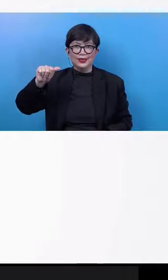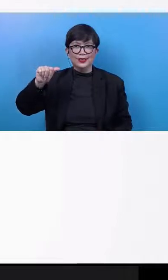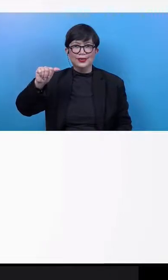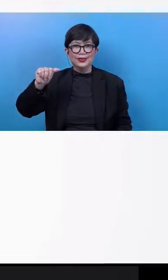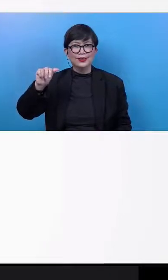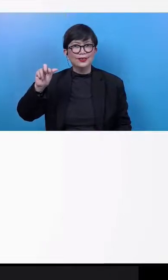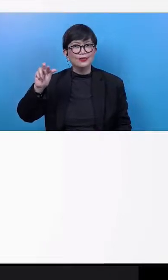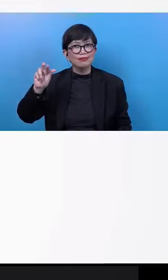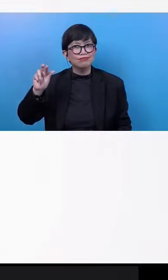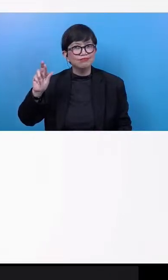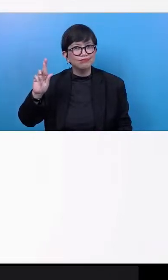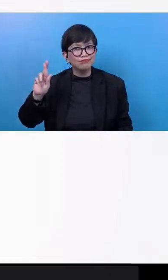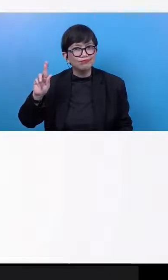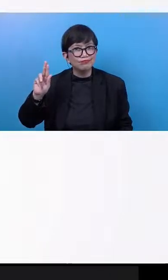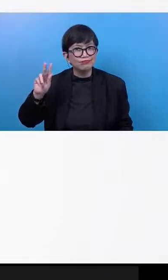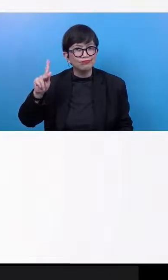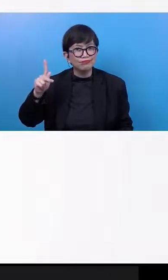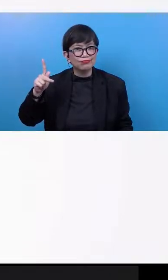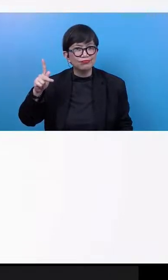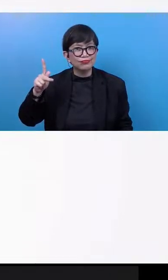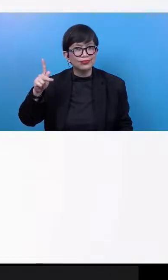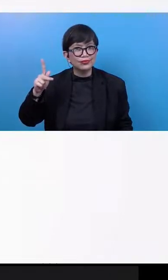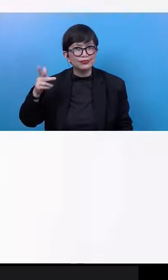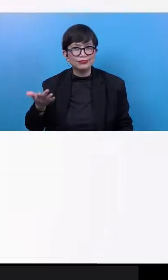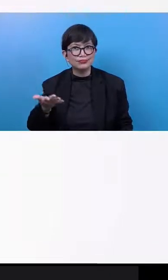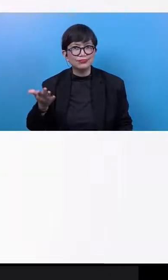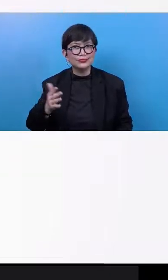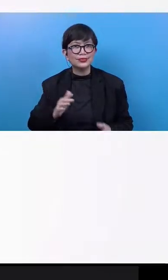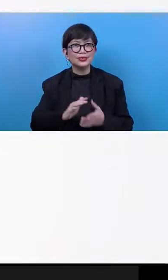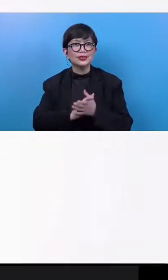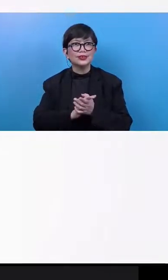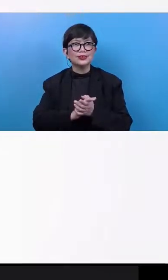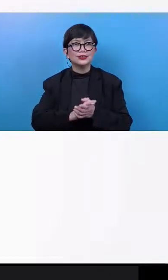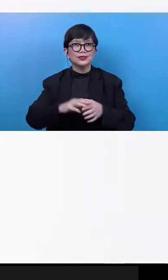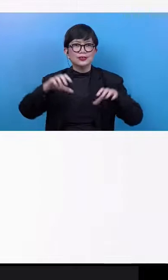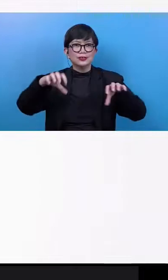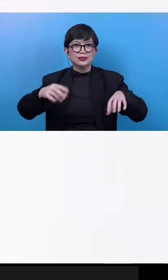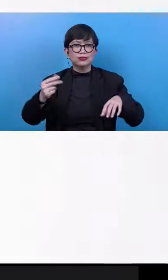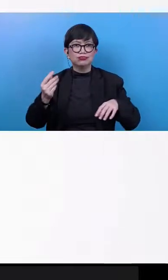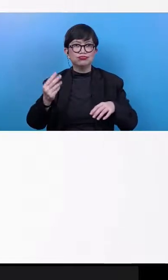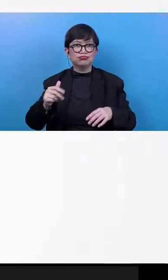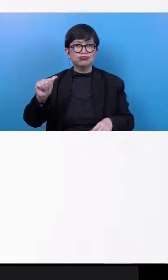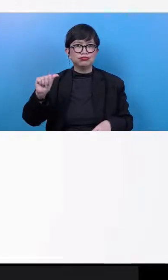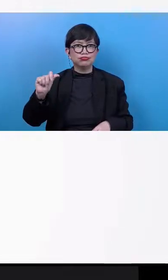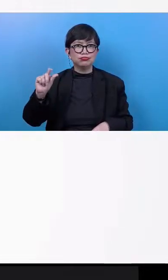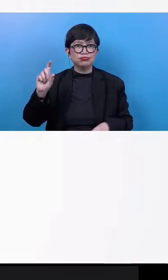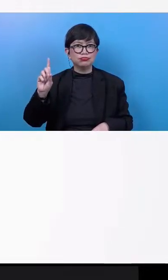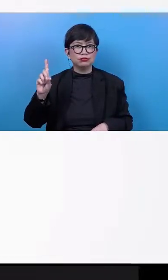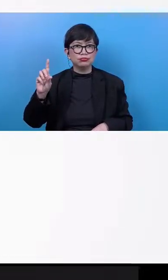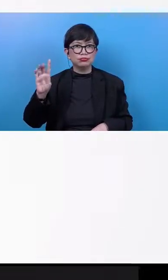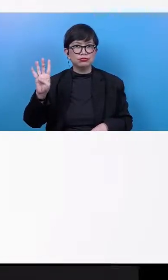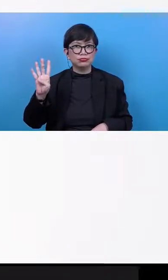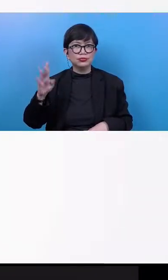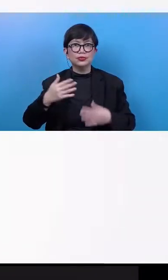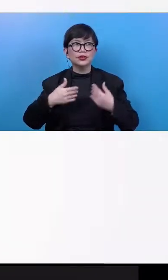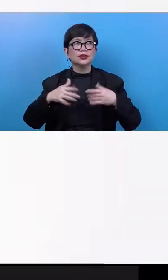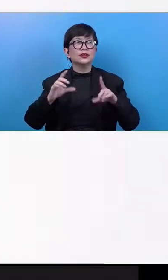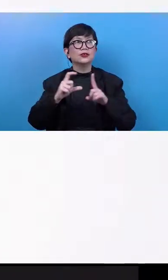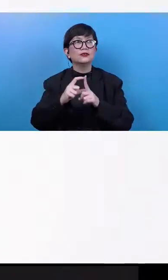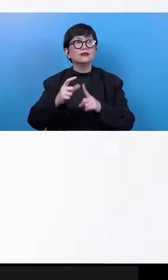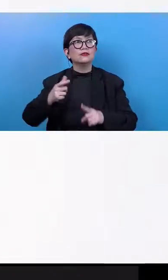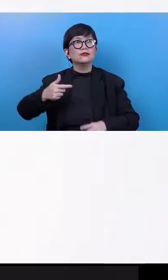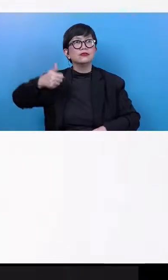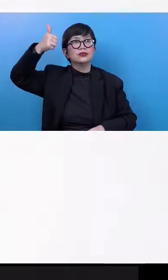Andersen, and we will also listen to a Human Development Director from UNDP. The objective of the session is